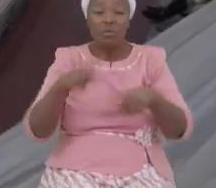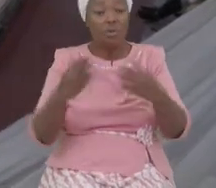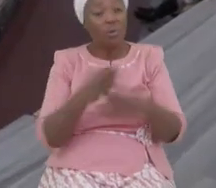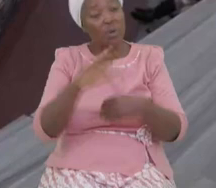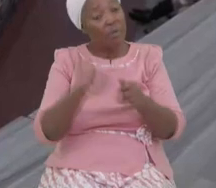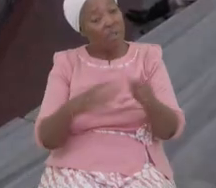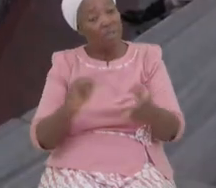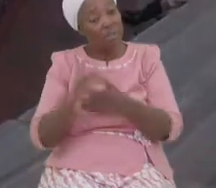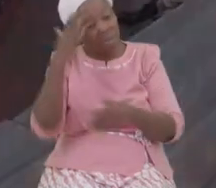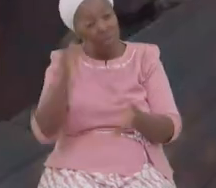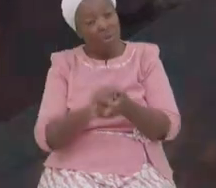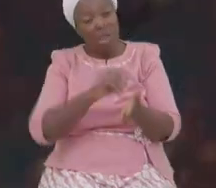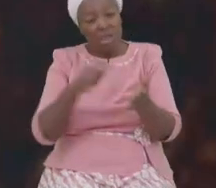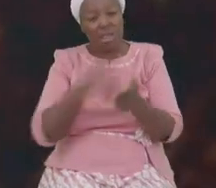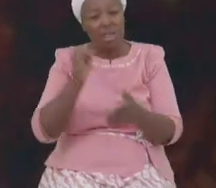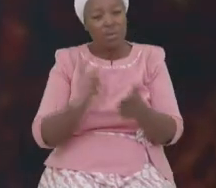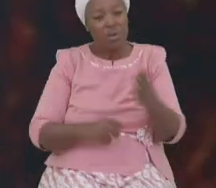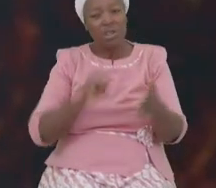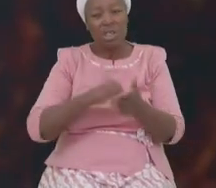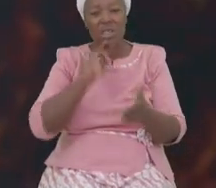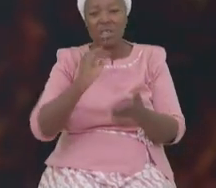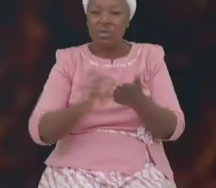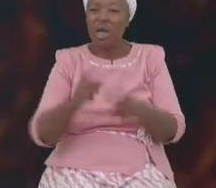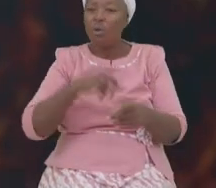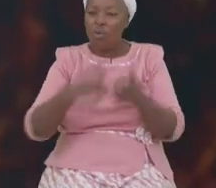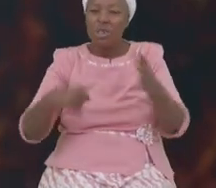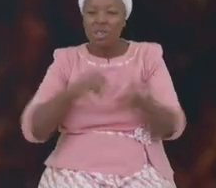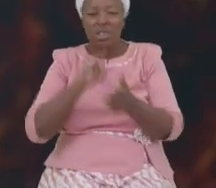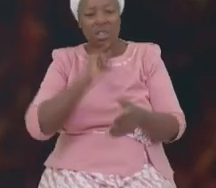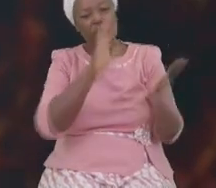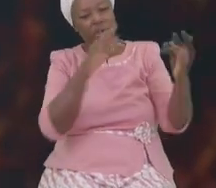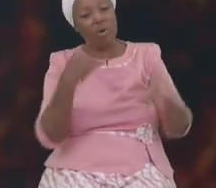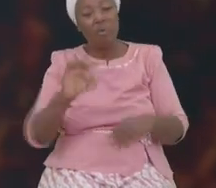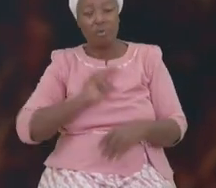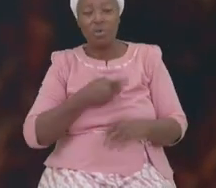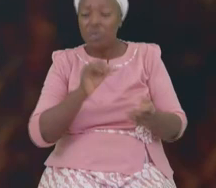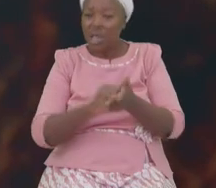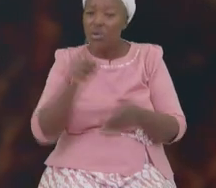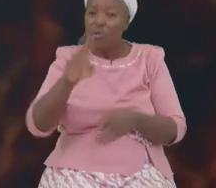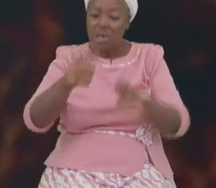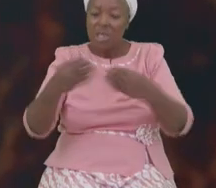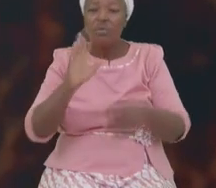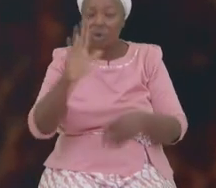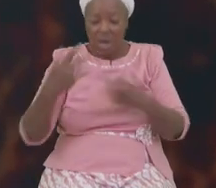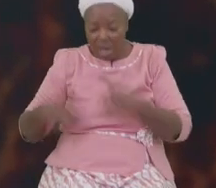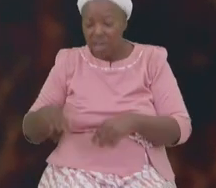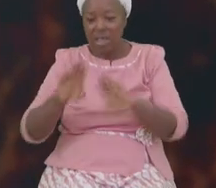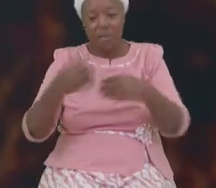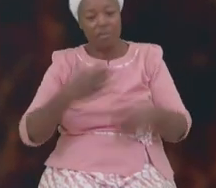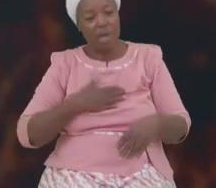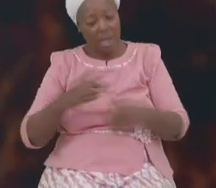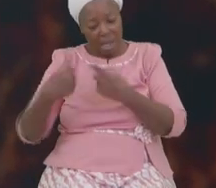what is reaching. And then we give our hearts and we give everything we